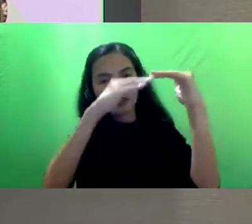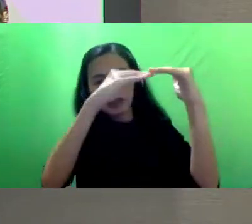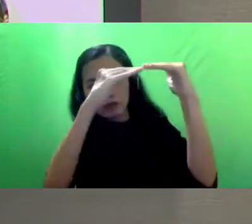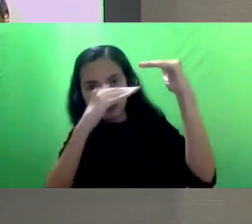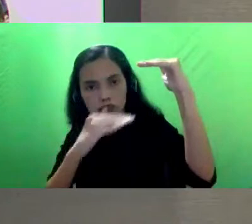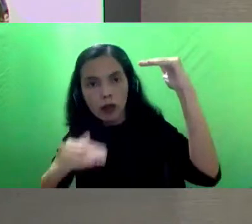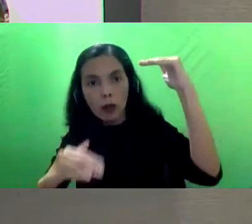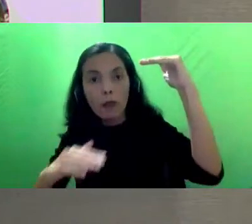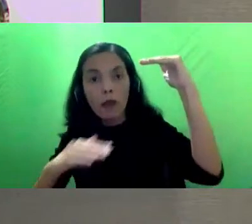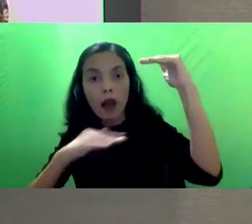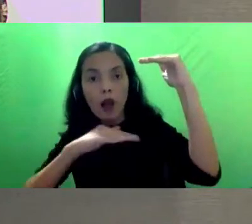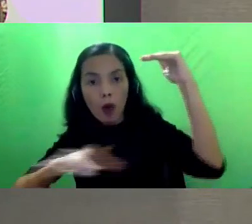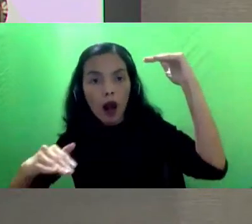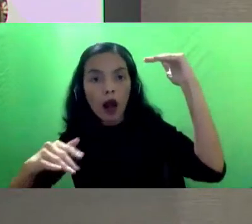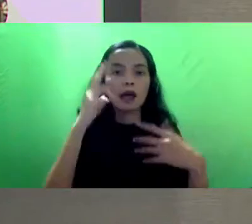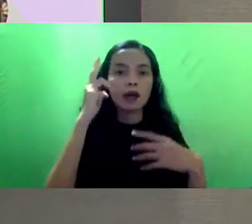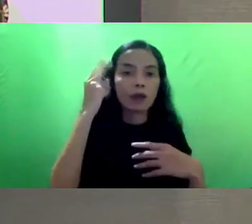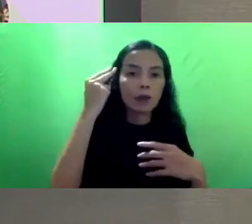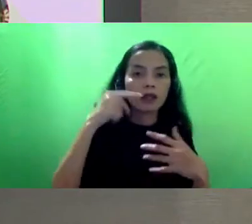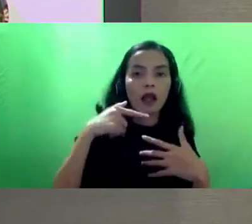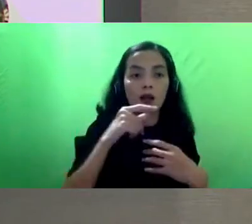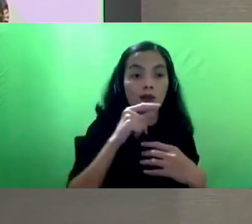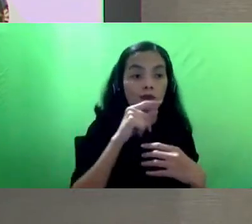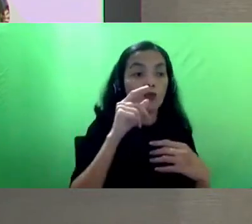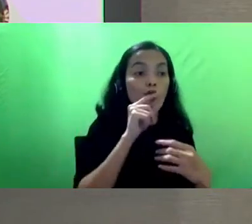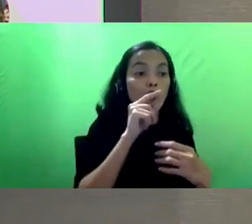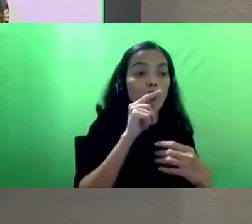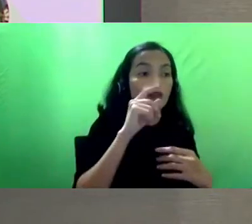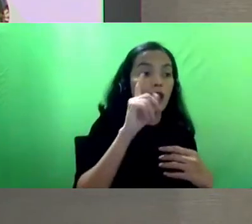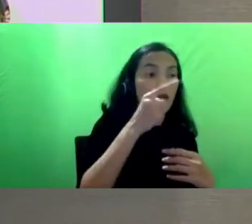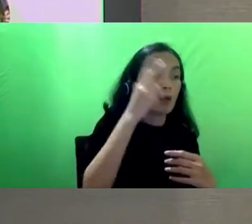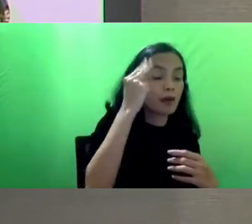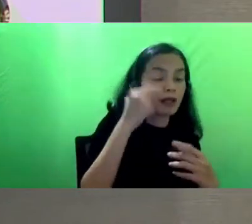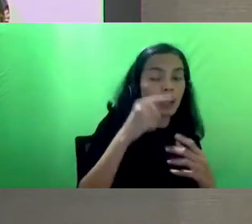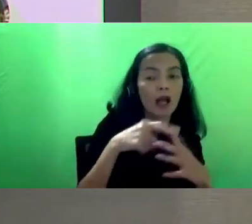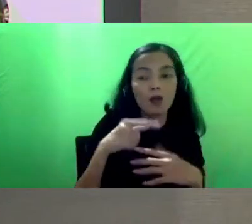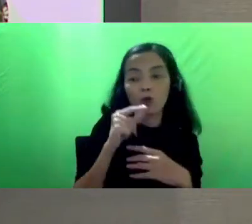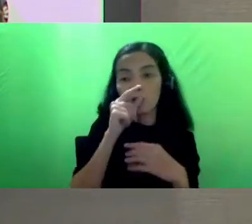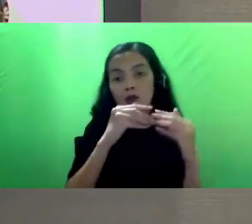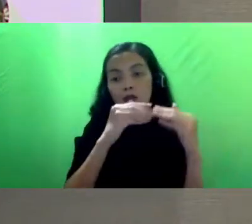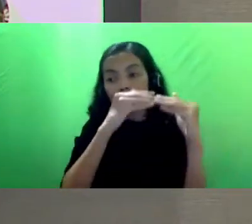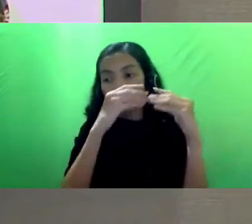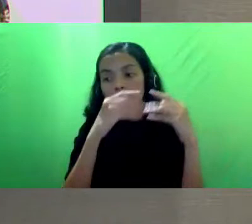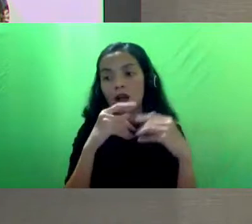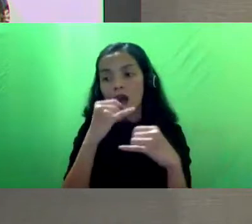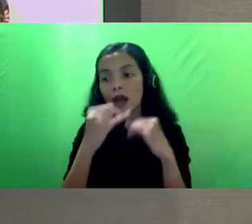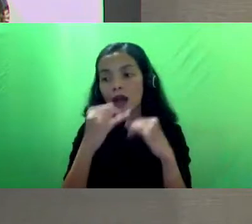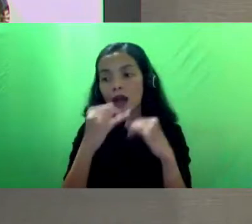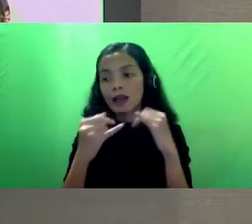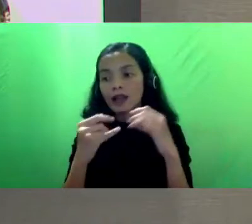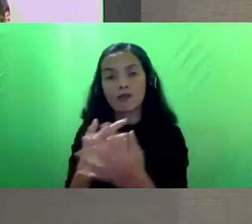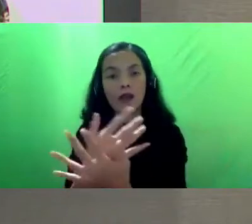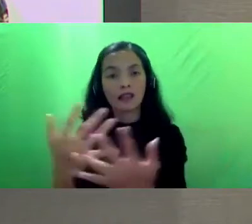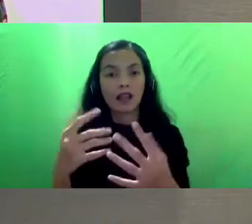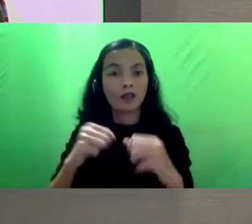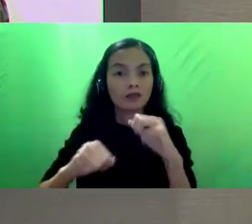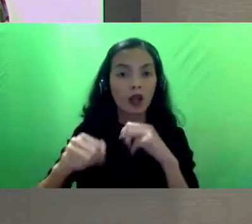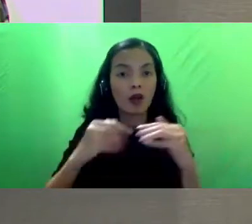the government or the statistical offices will still exclude those that perhaps in the remote